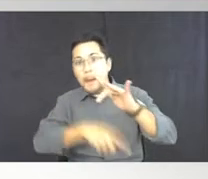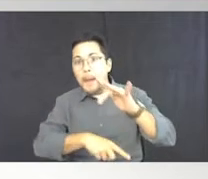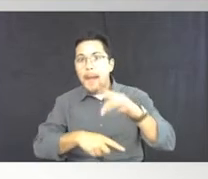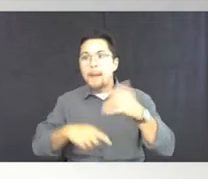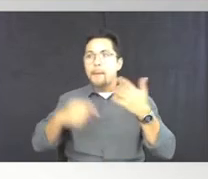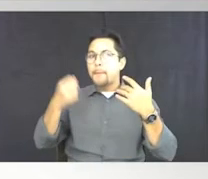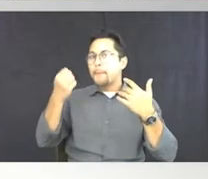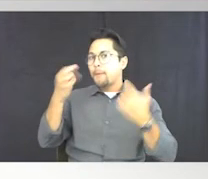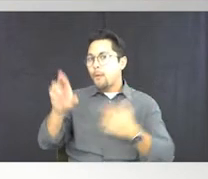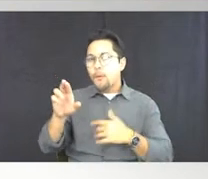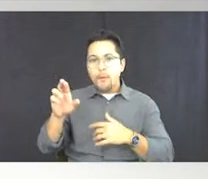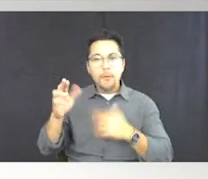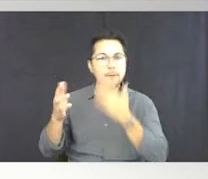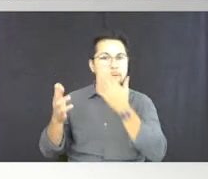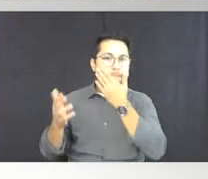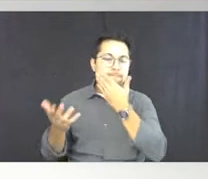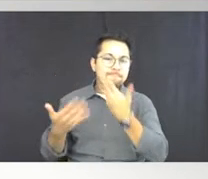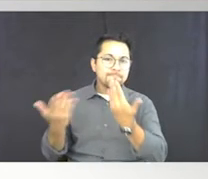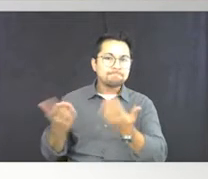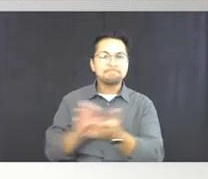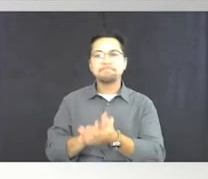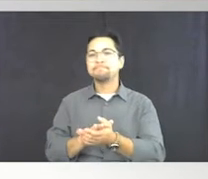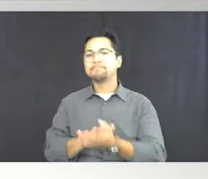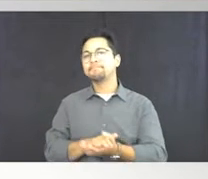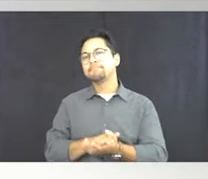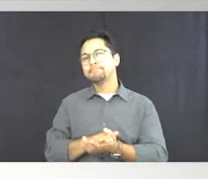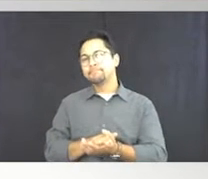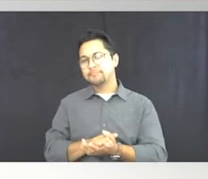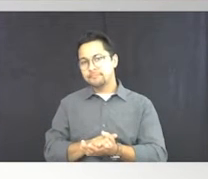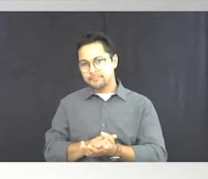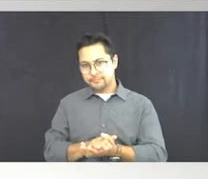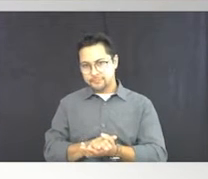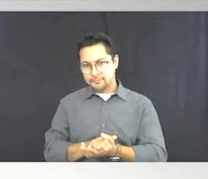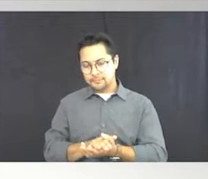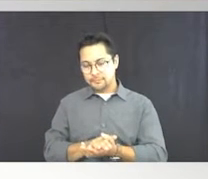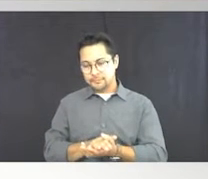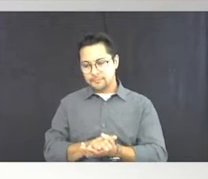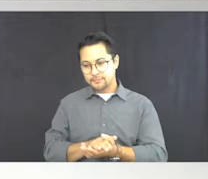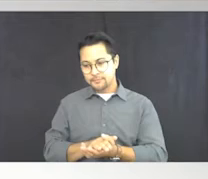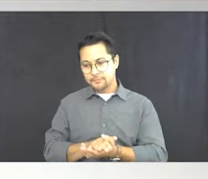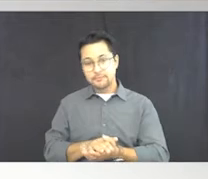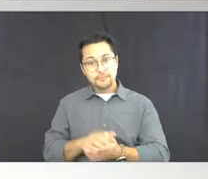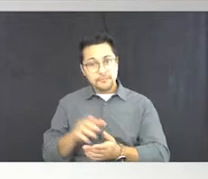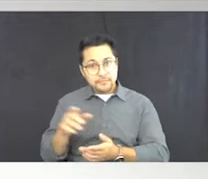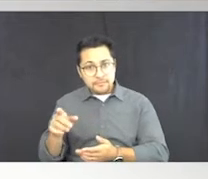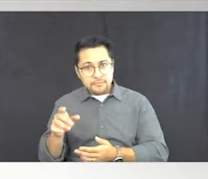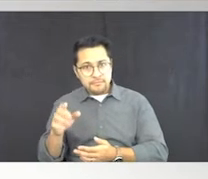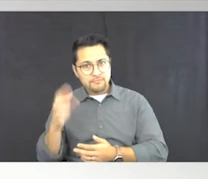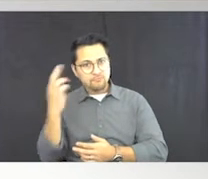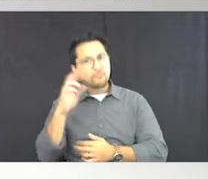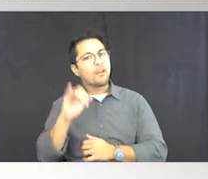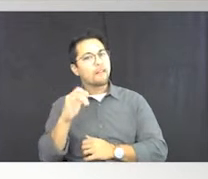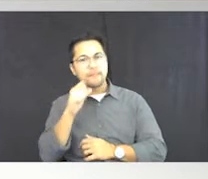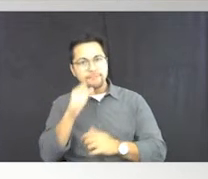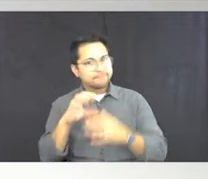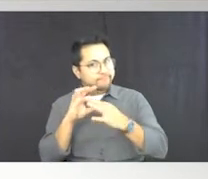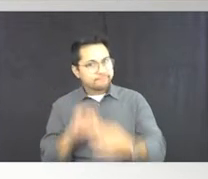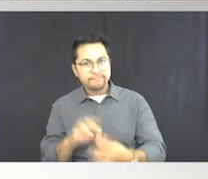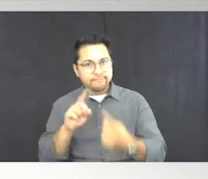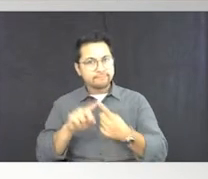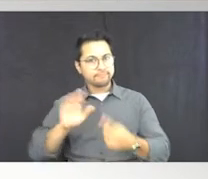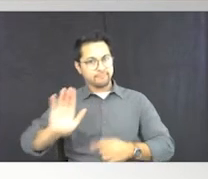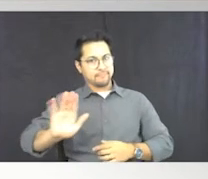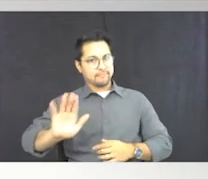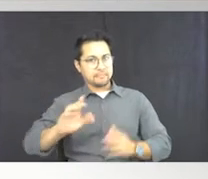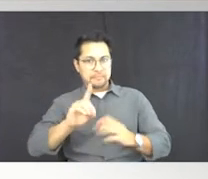they are found it's not a manifestation of the student's